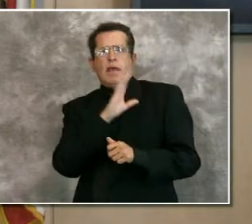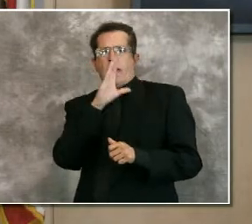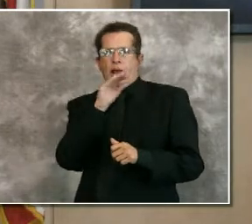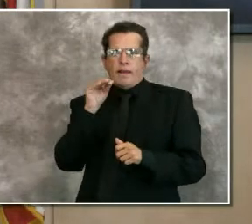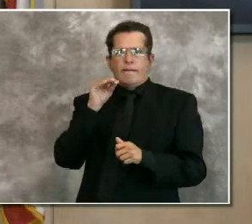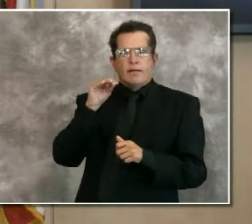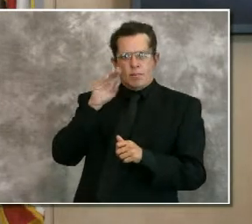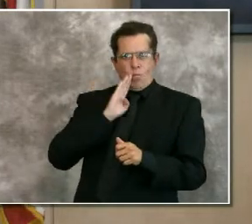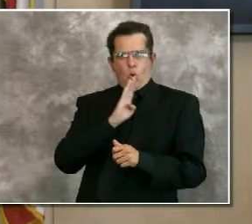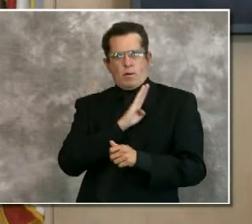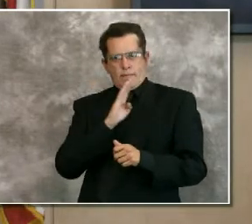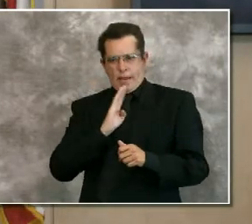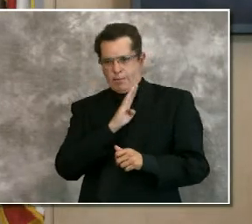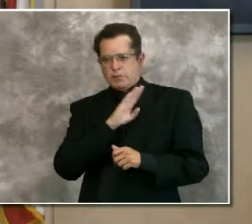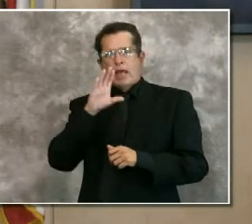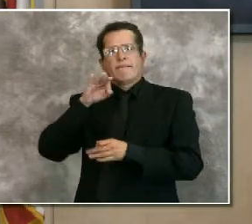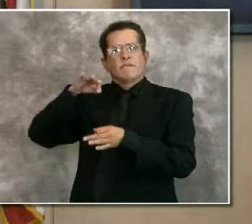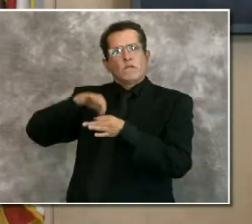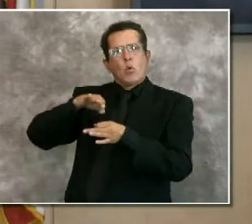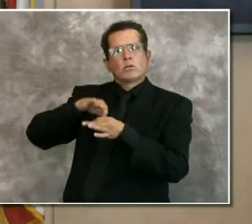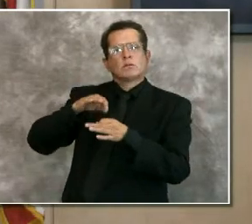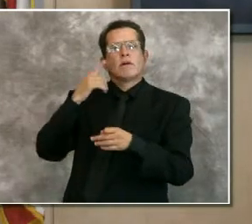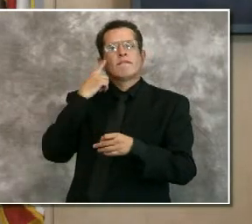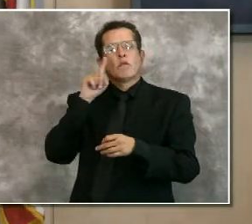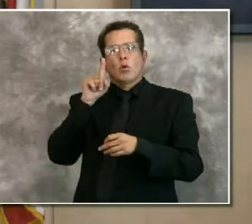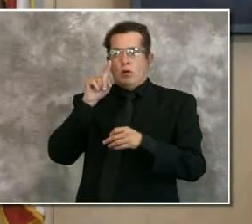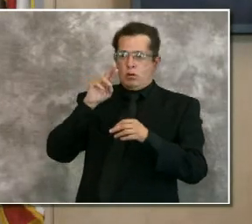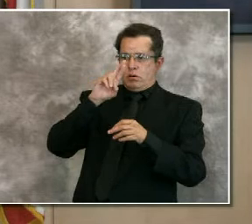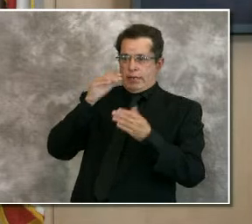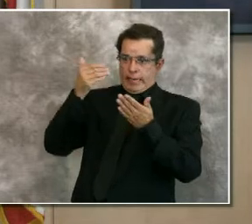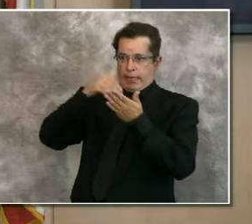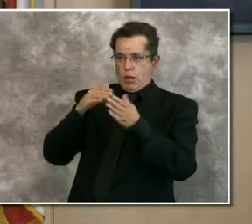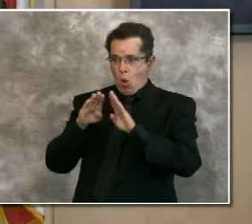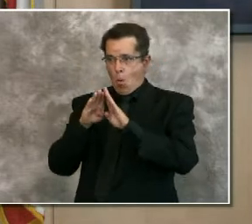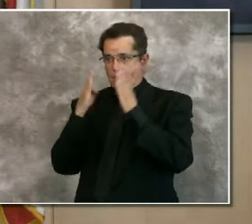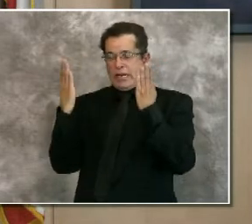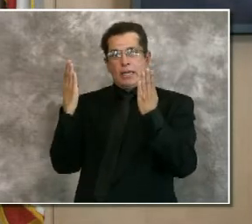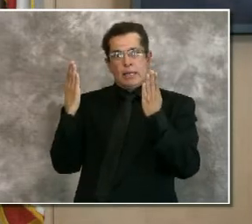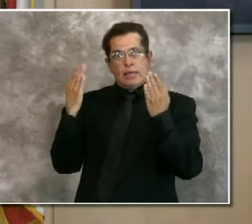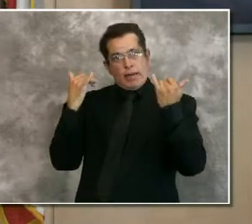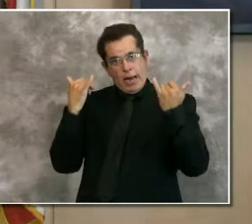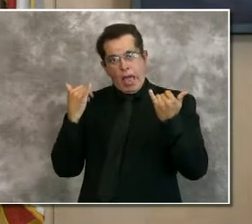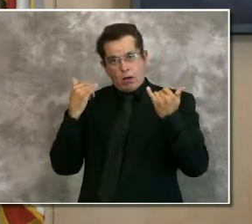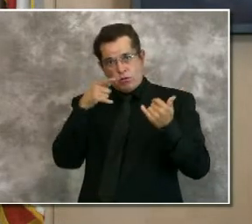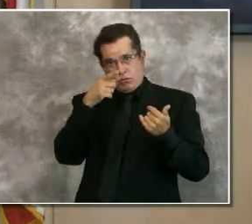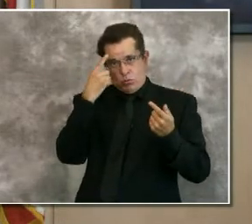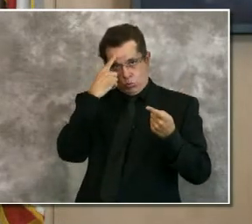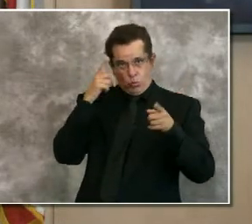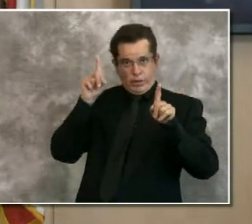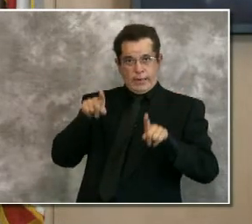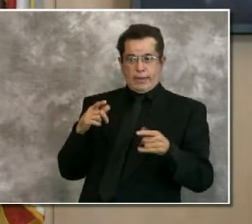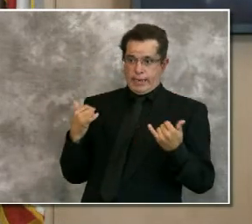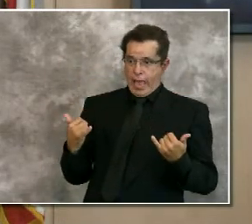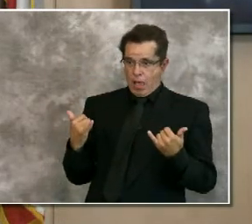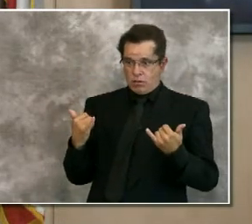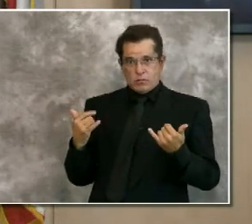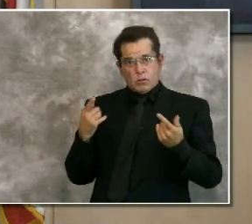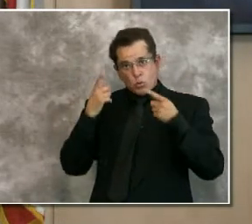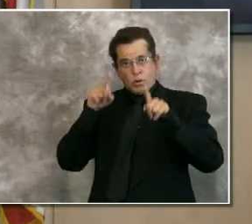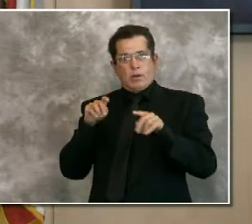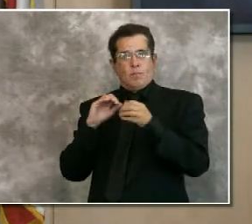position on the reopening. Can you tell me if you're more in agreement with that at this point